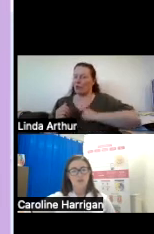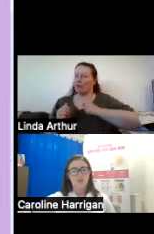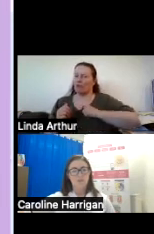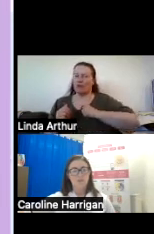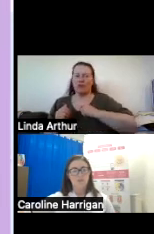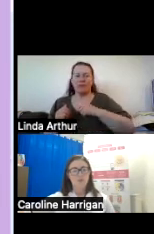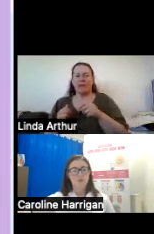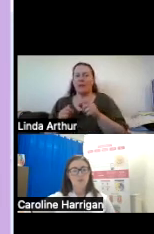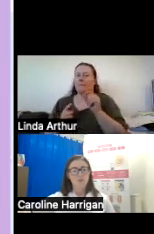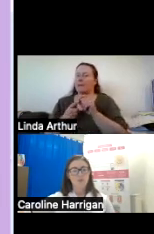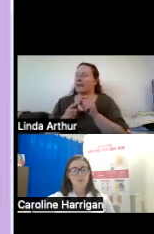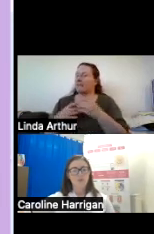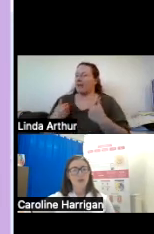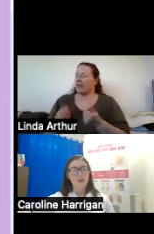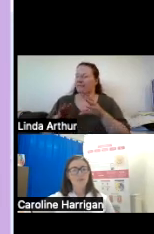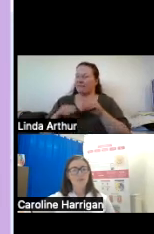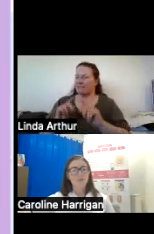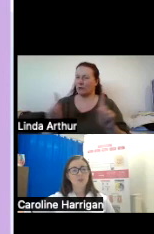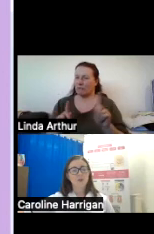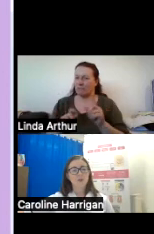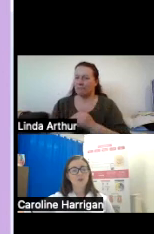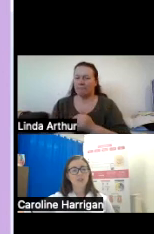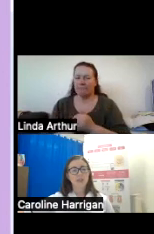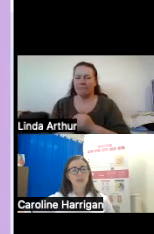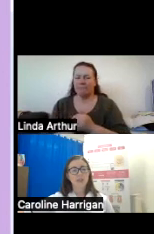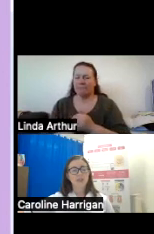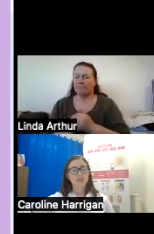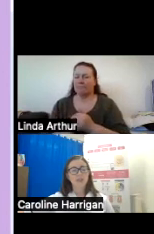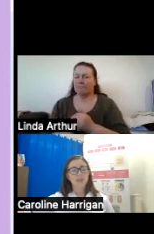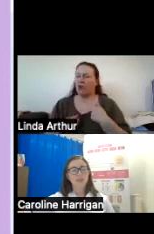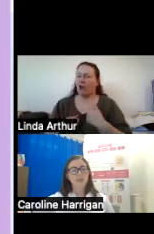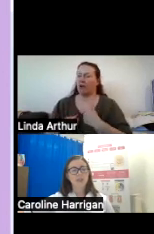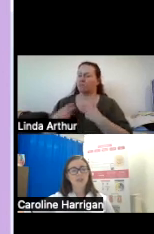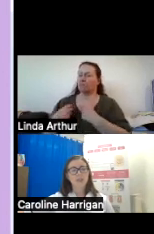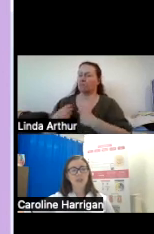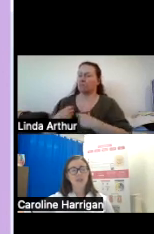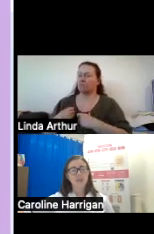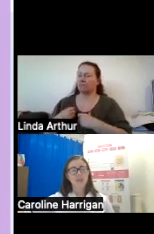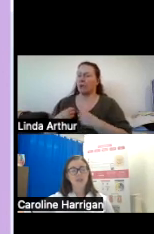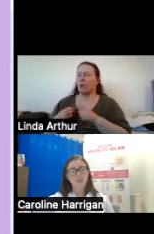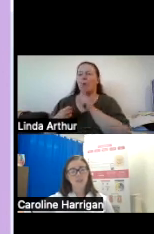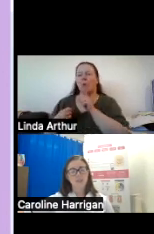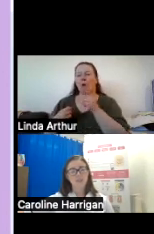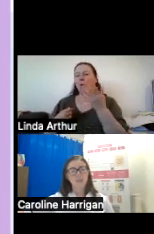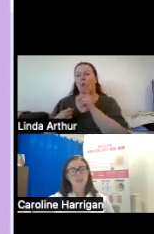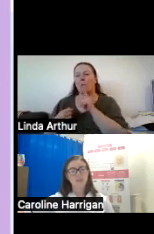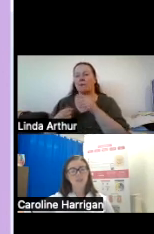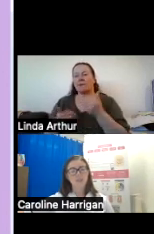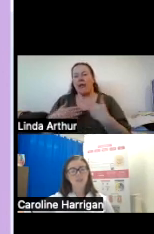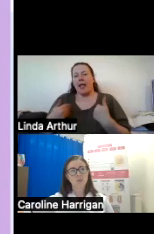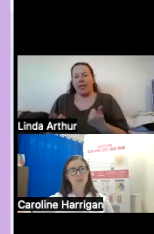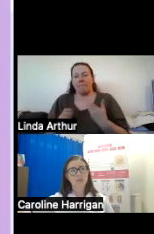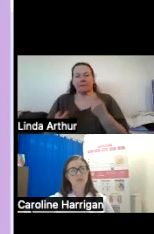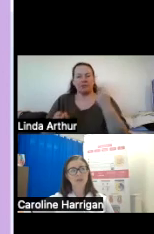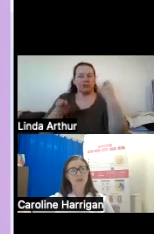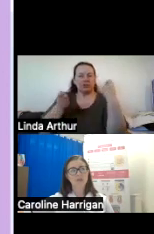health physiotherapist. So what do we do? Now our title used to be women's health physio, but we have changed it